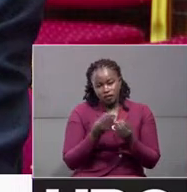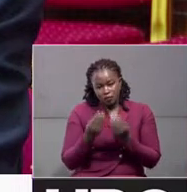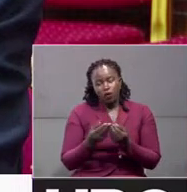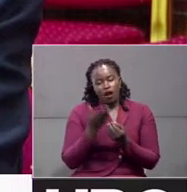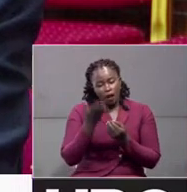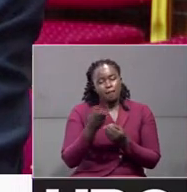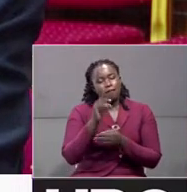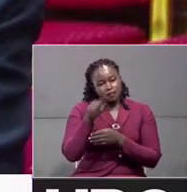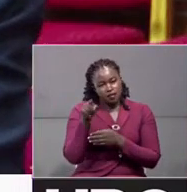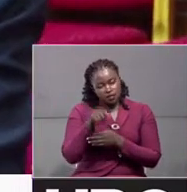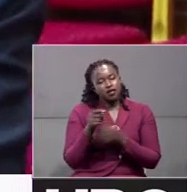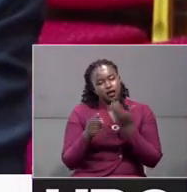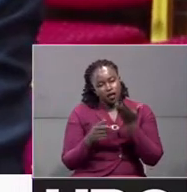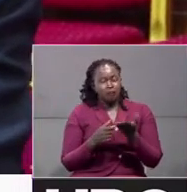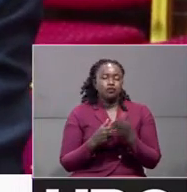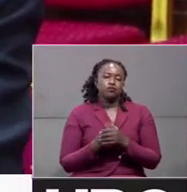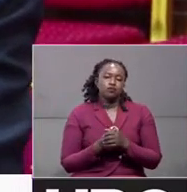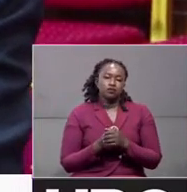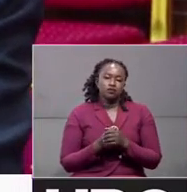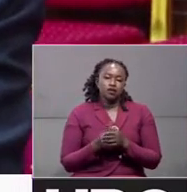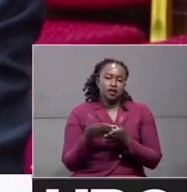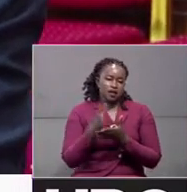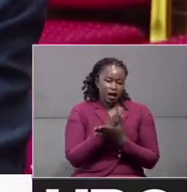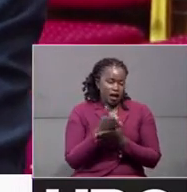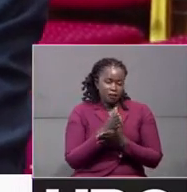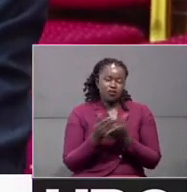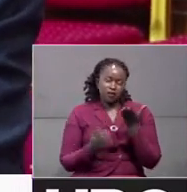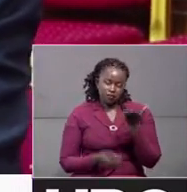anomaly. There's been a lacuna there.